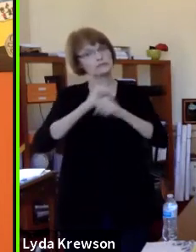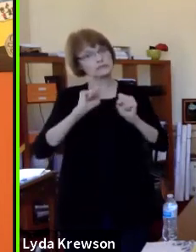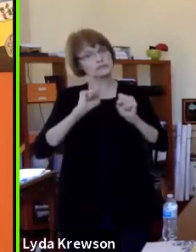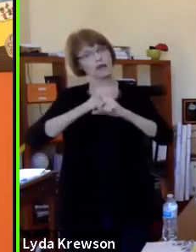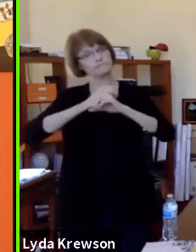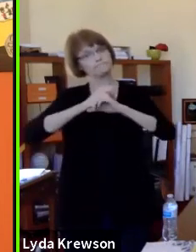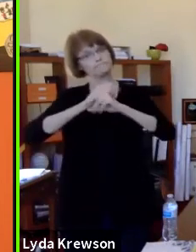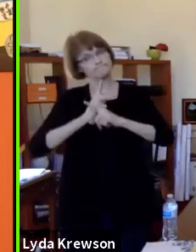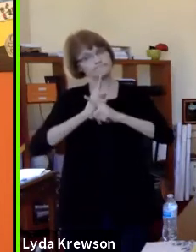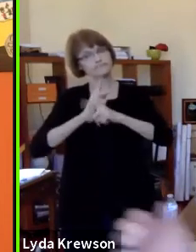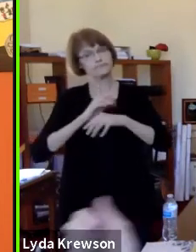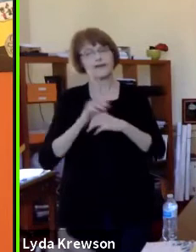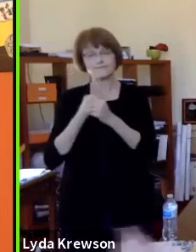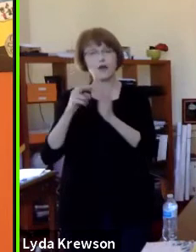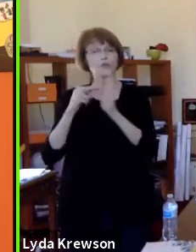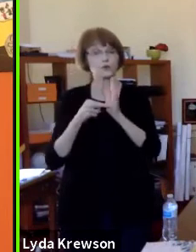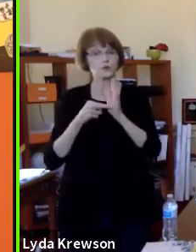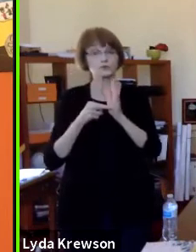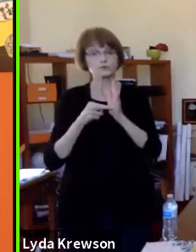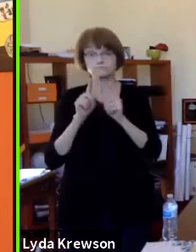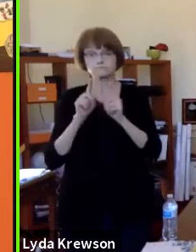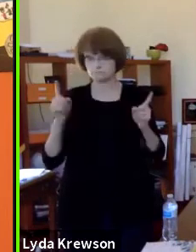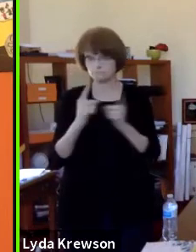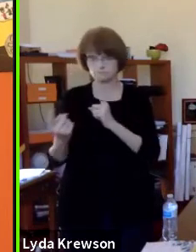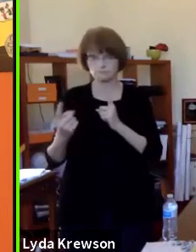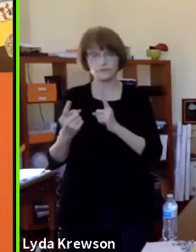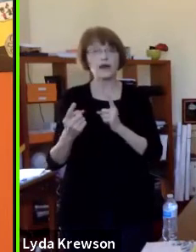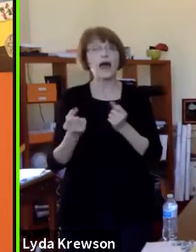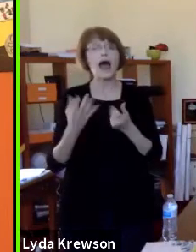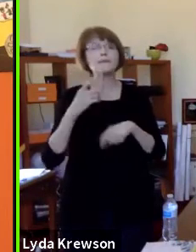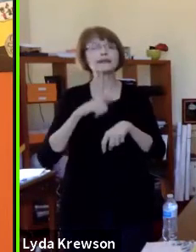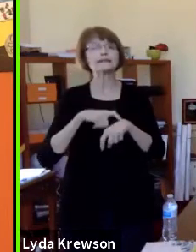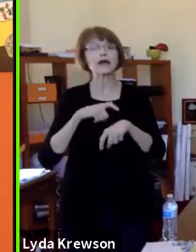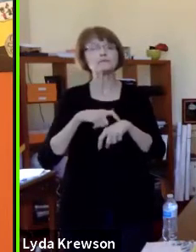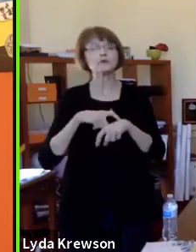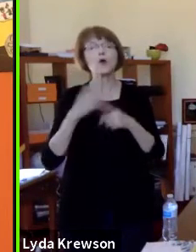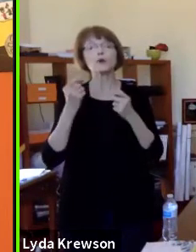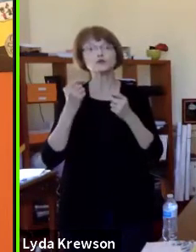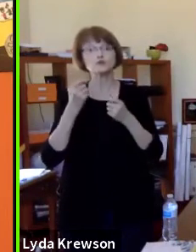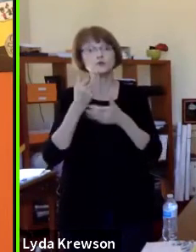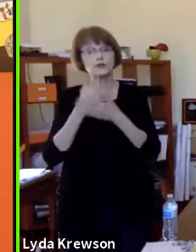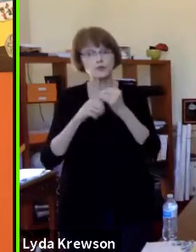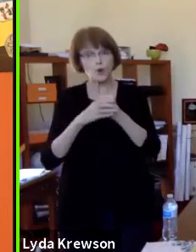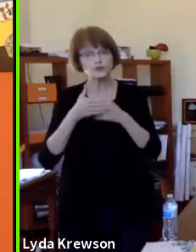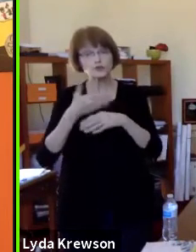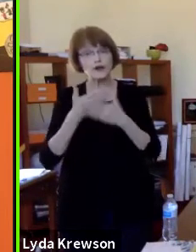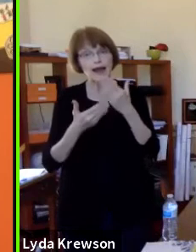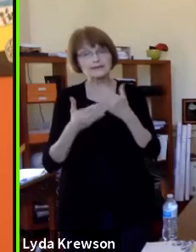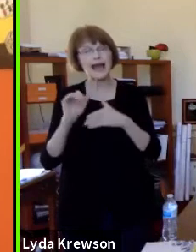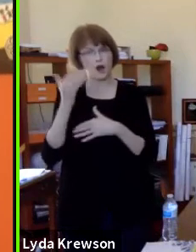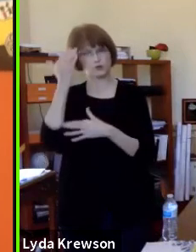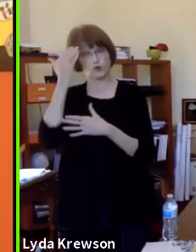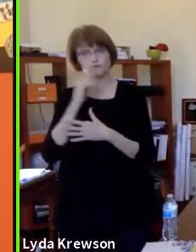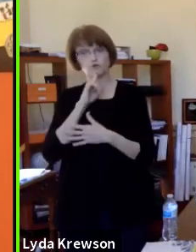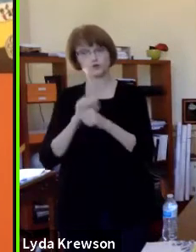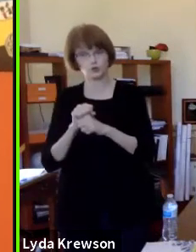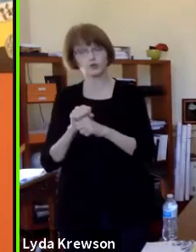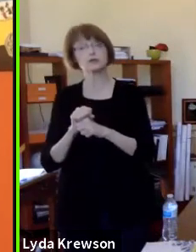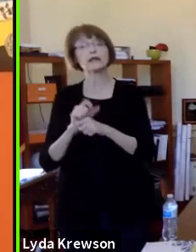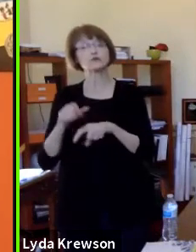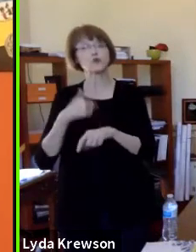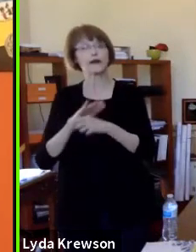and follow all the rules. Social distancing, you remember this? How many times, what do you do when you're washing your hands to know, Kayden, if you've washed your hands